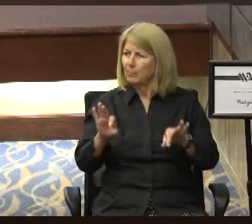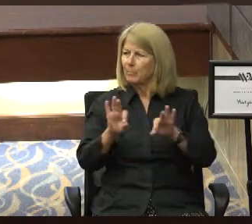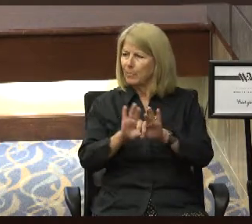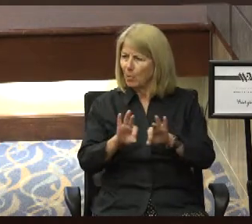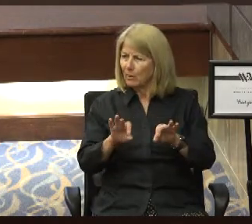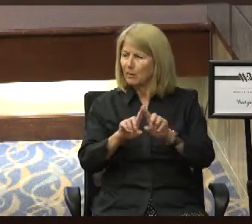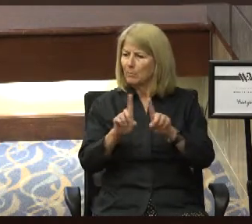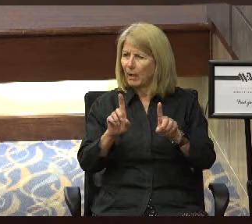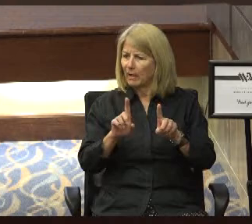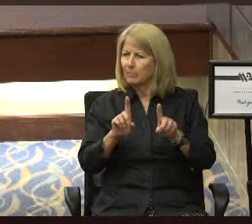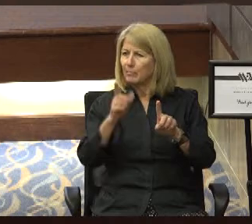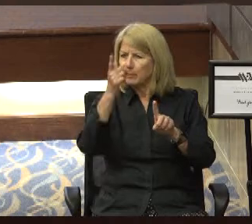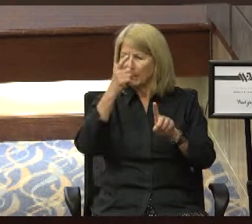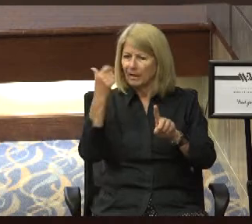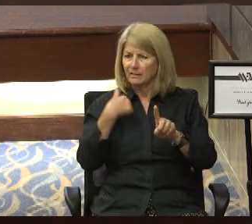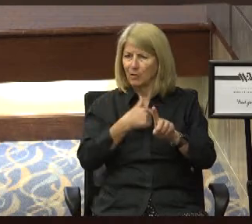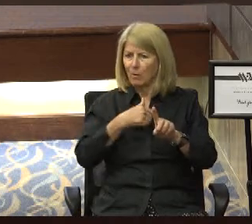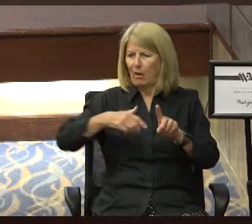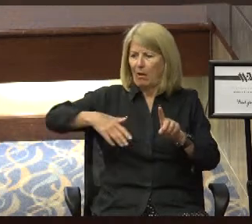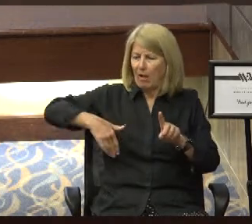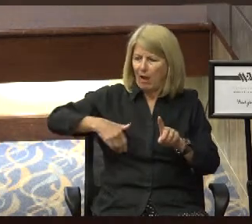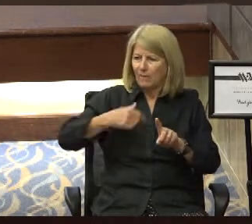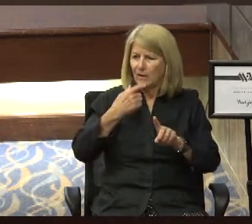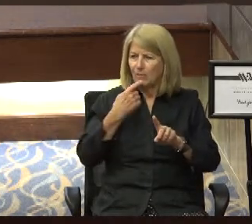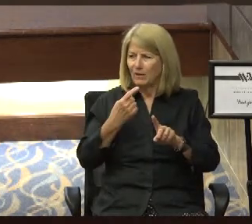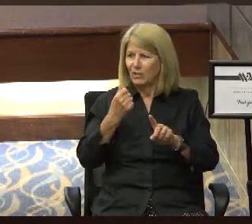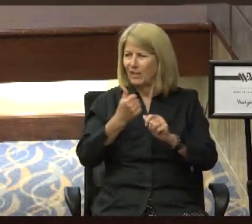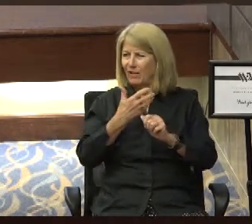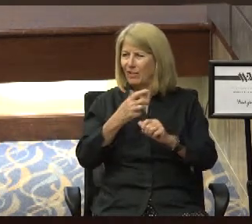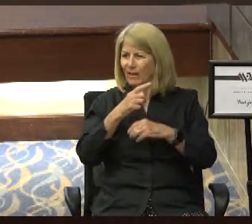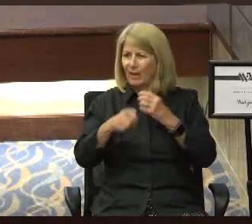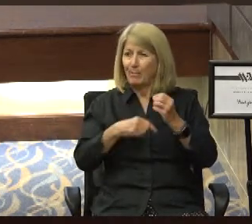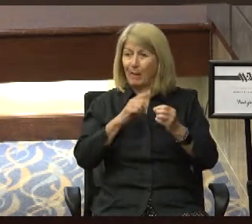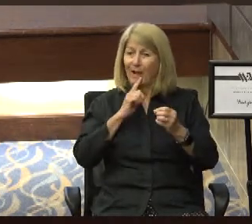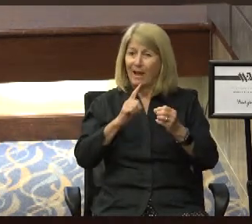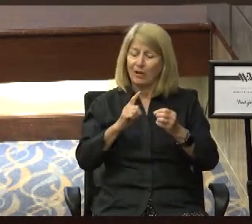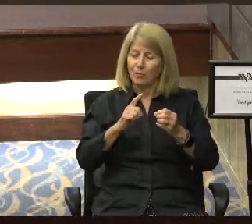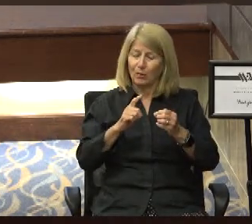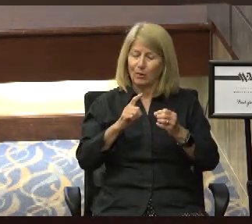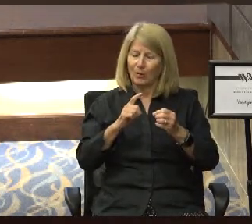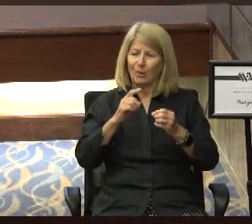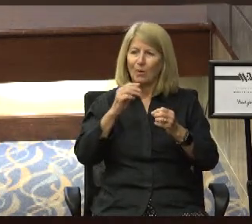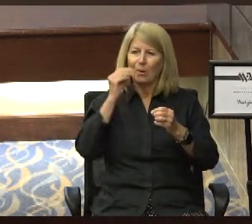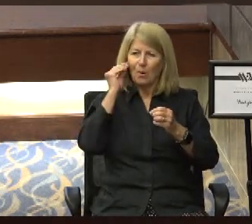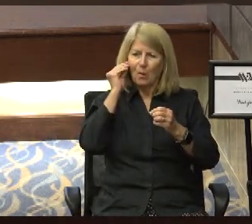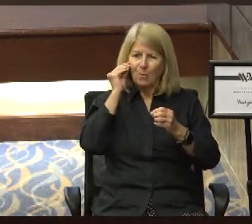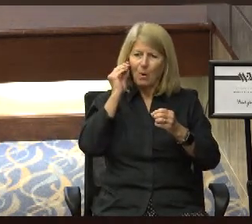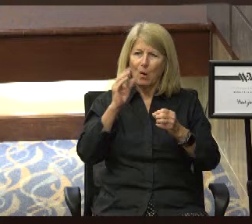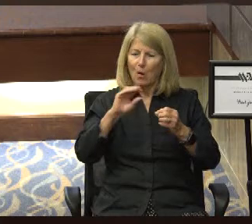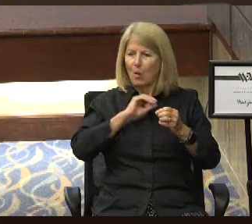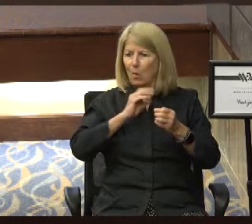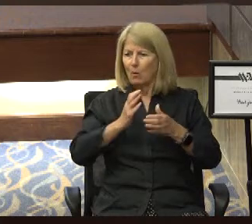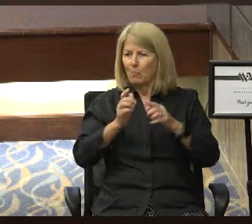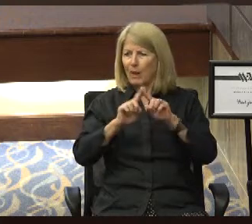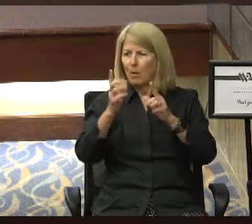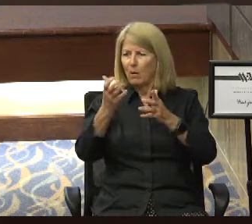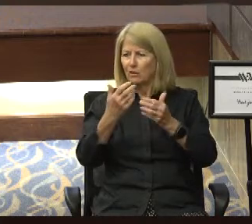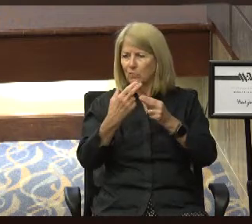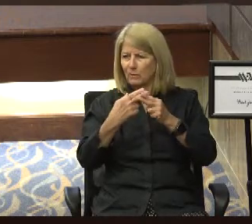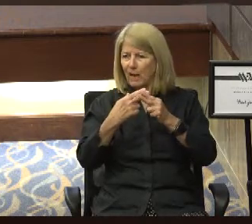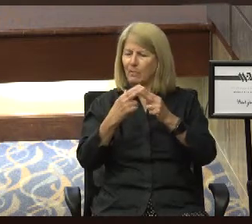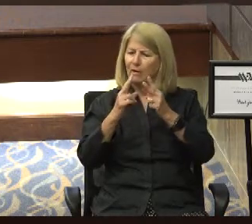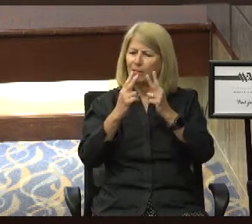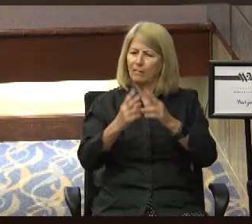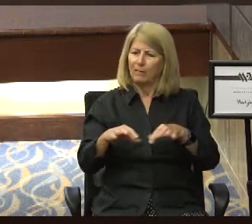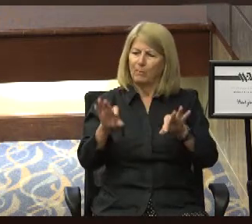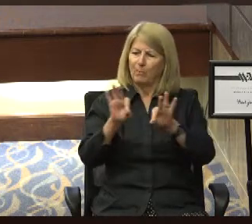equation. And since we haven't mentioned anything about our actual residents experiencing homelessness, I at least wanted to name that they are a